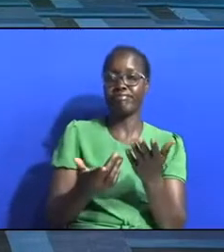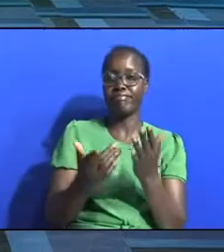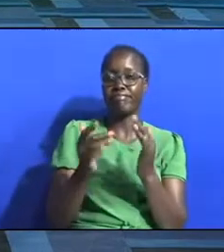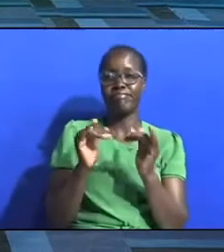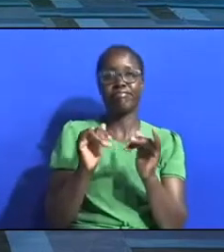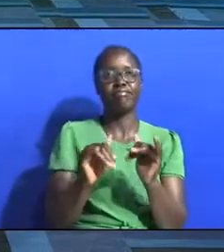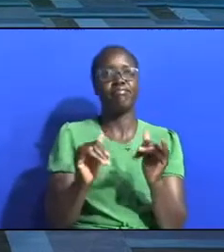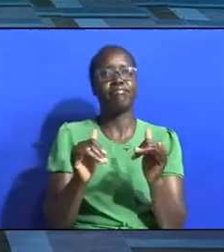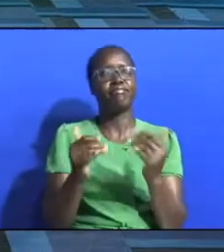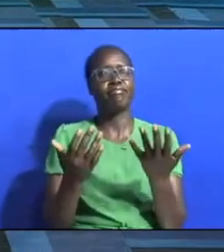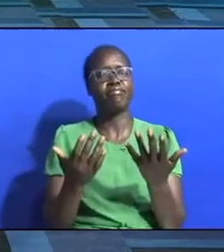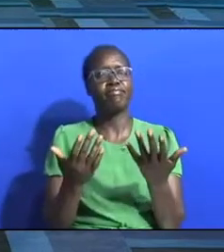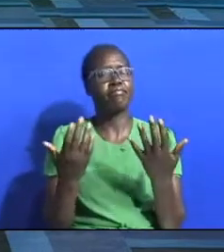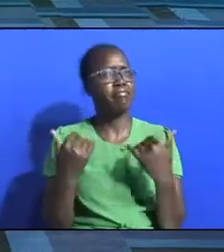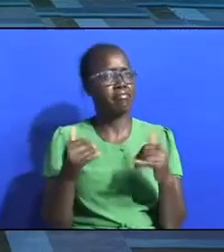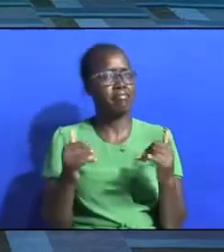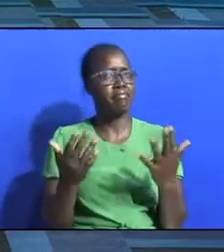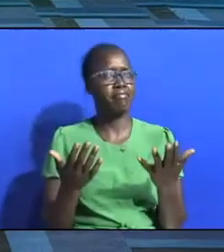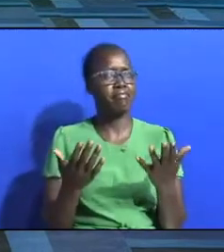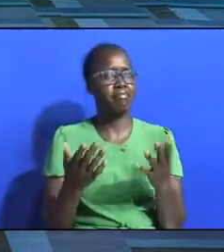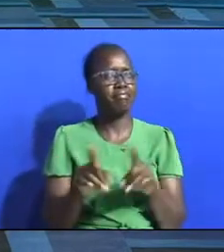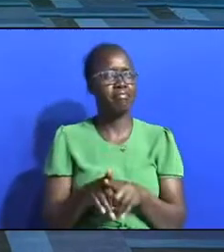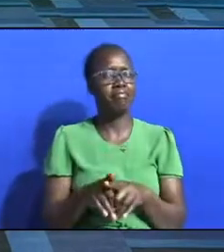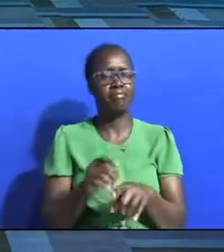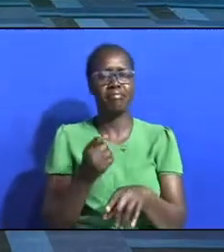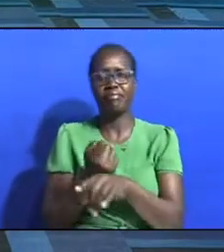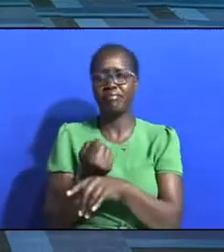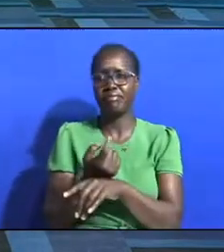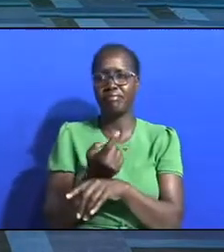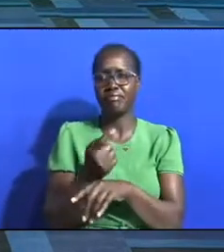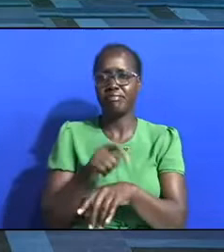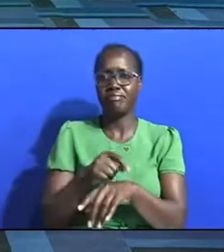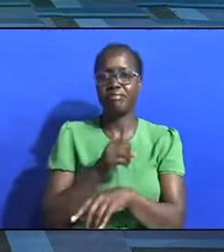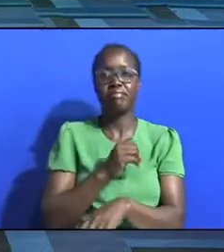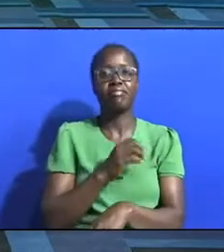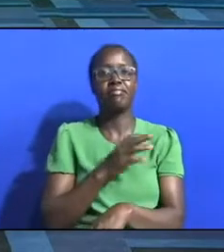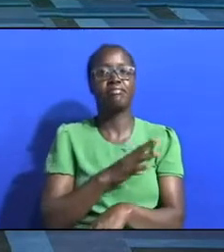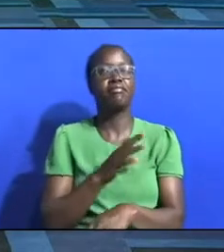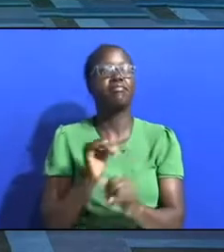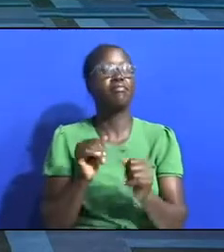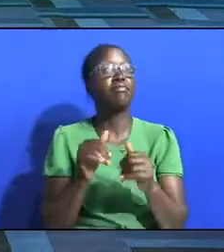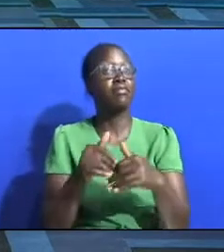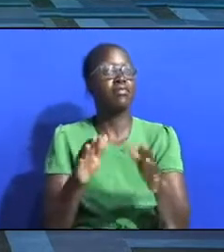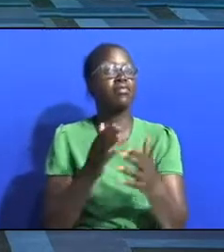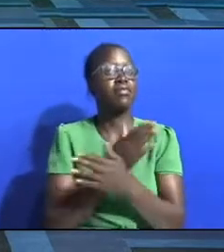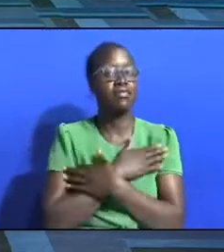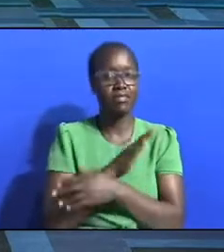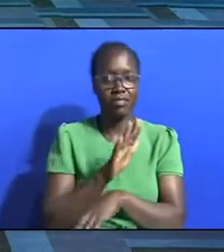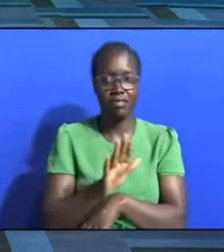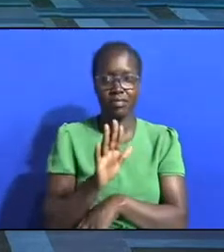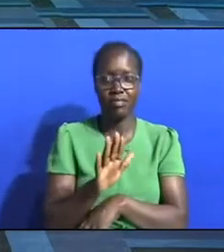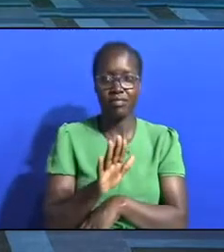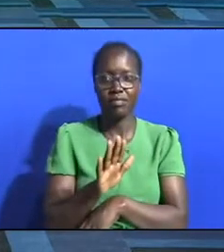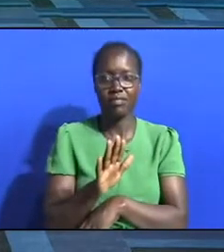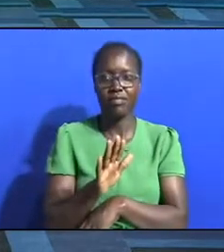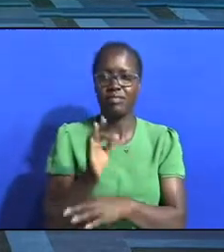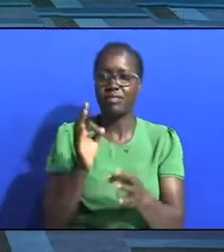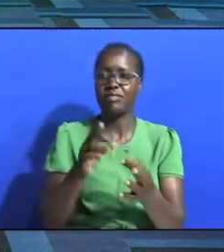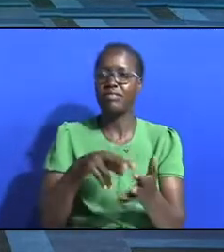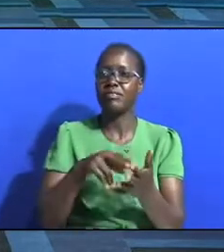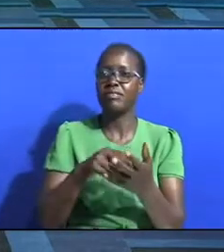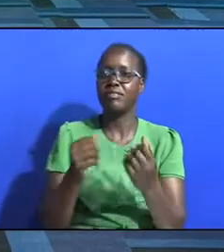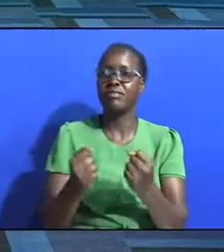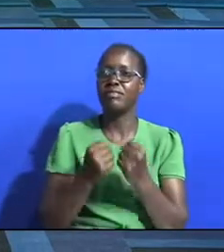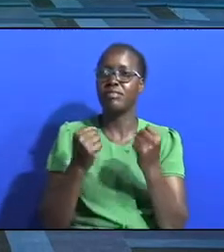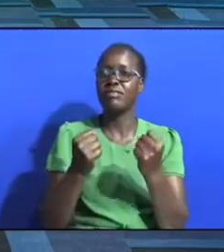this game. Even in those moments when you are afraid that you might lose your friends, if you stand firm for God and